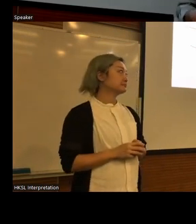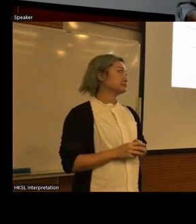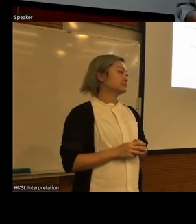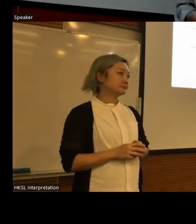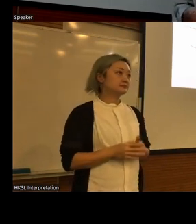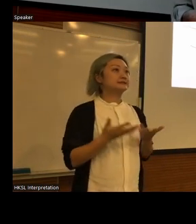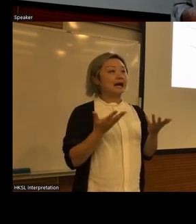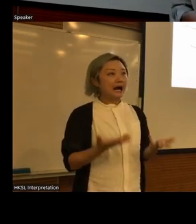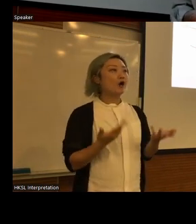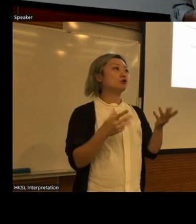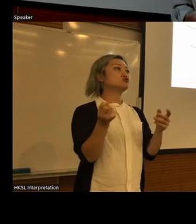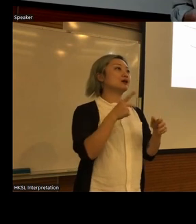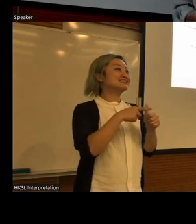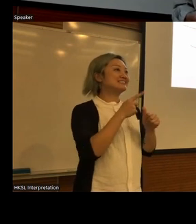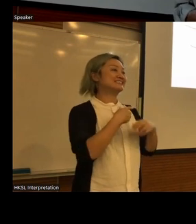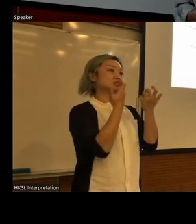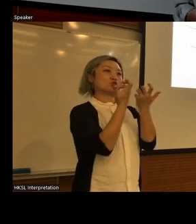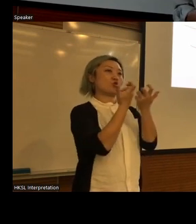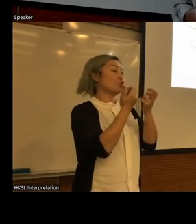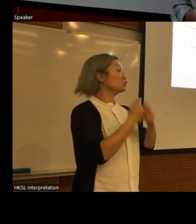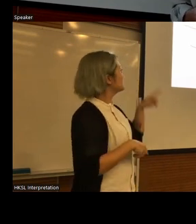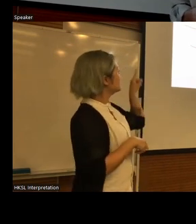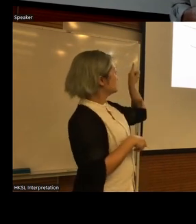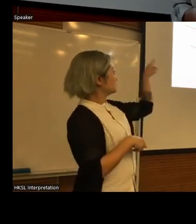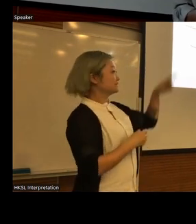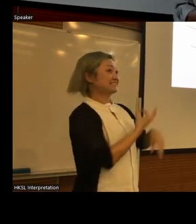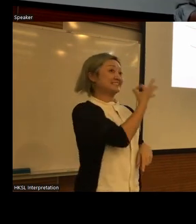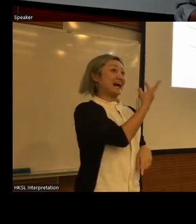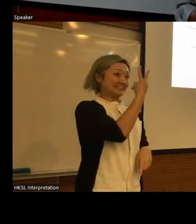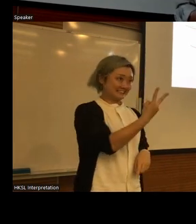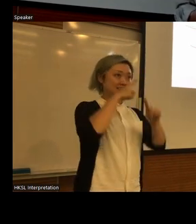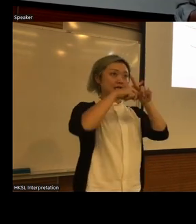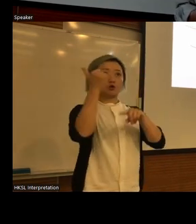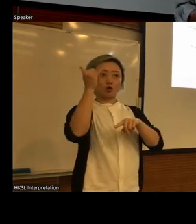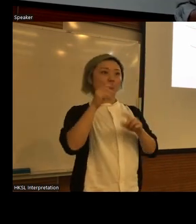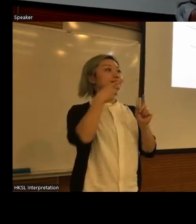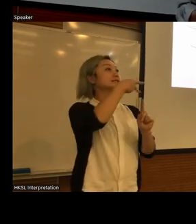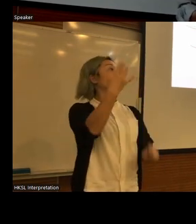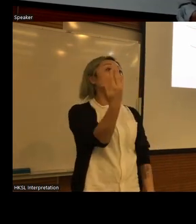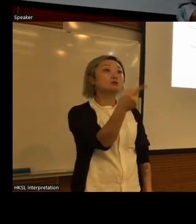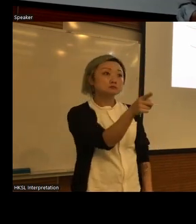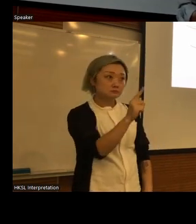Please multiply 32 plus 60, multiply 32 by 66. You have